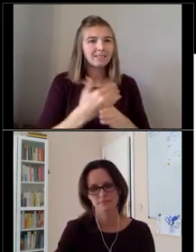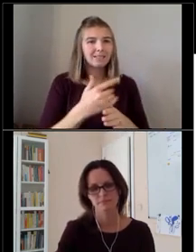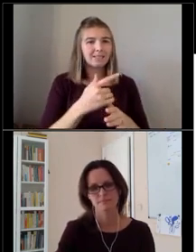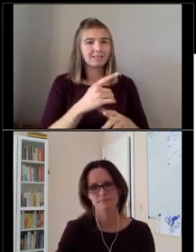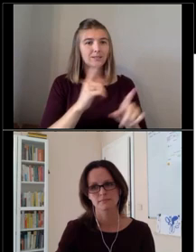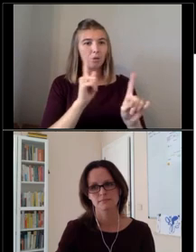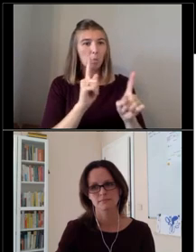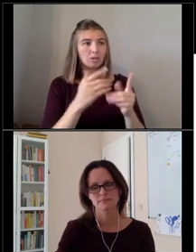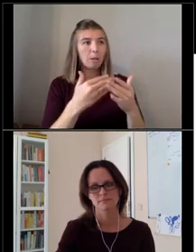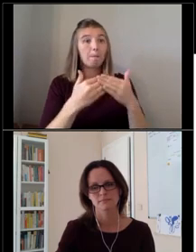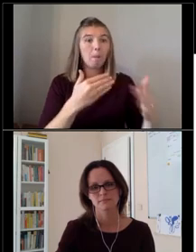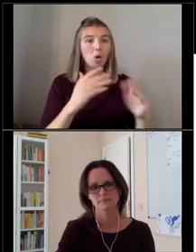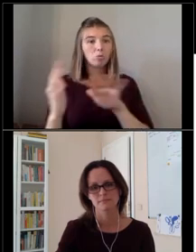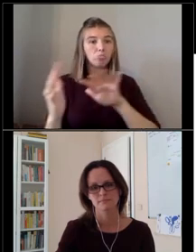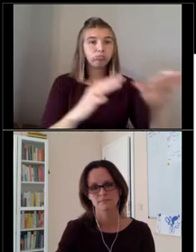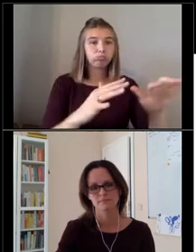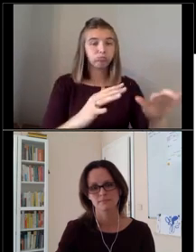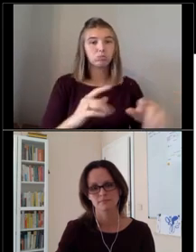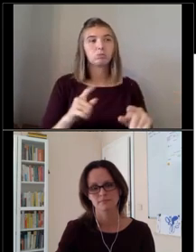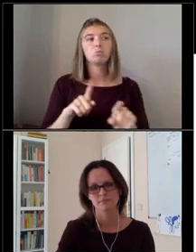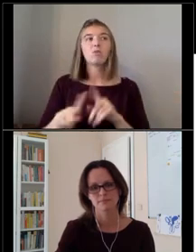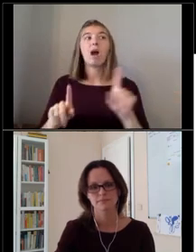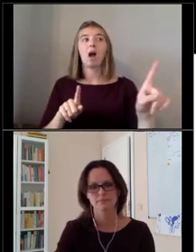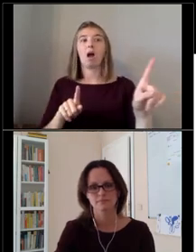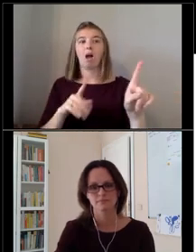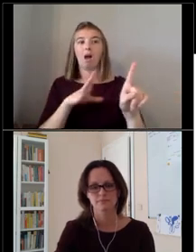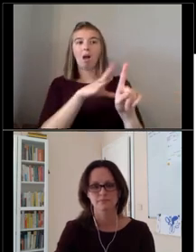know, ourselves, and that tends to